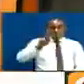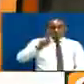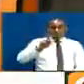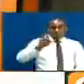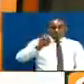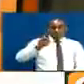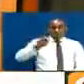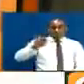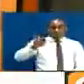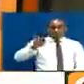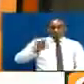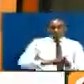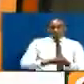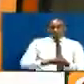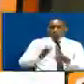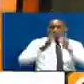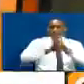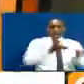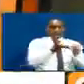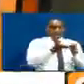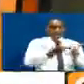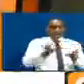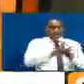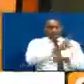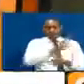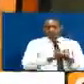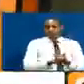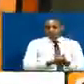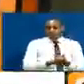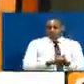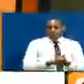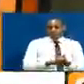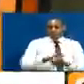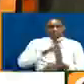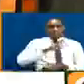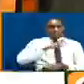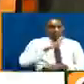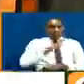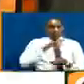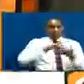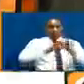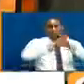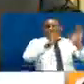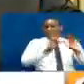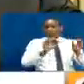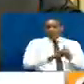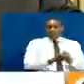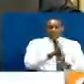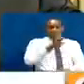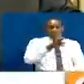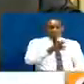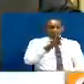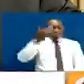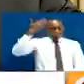Hey. Yes. An officer who served in your office, who then dies mysteriously with a gunshot